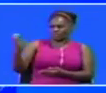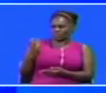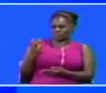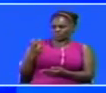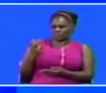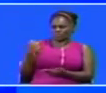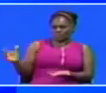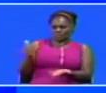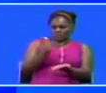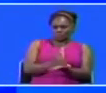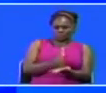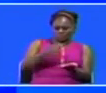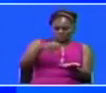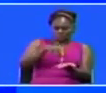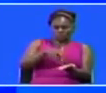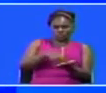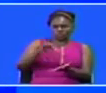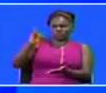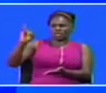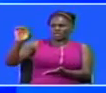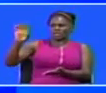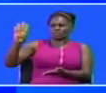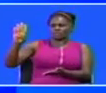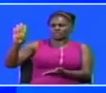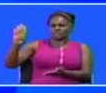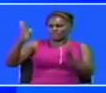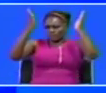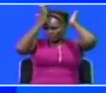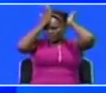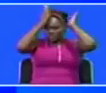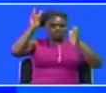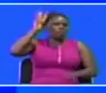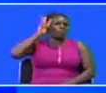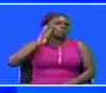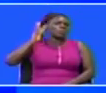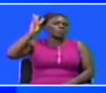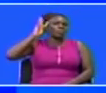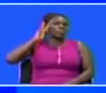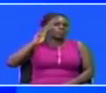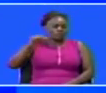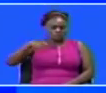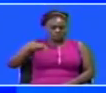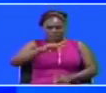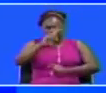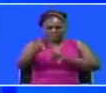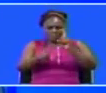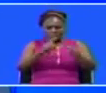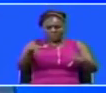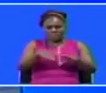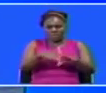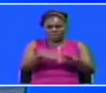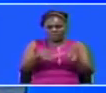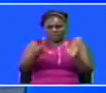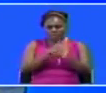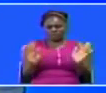The nominee to the position of Chair of the Ethics and Anti-Corruption Commission, Archbishop Eliud Wabukala, today faced vetting by members of the Justice and